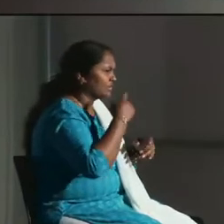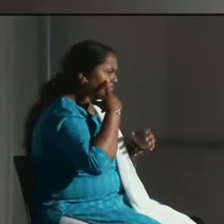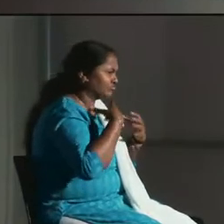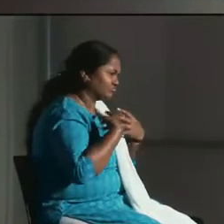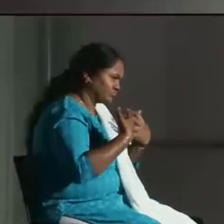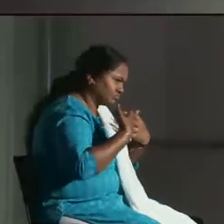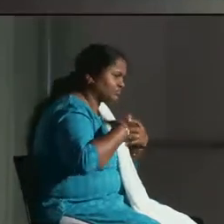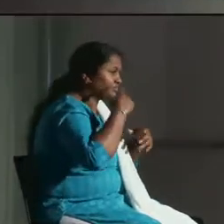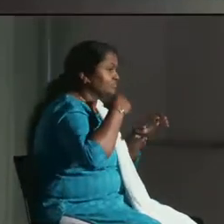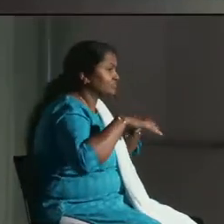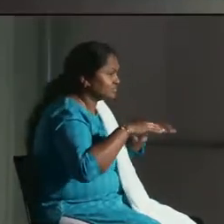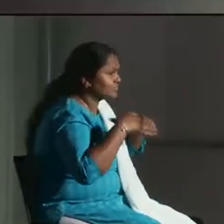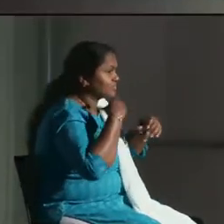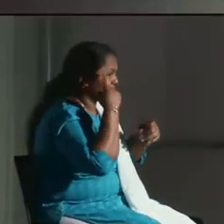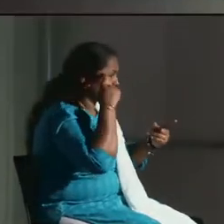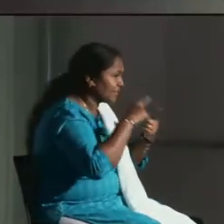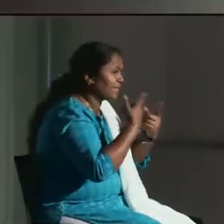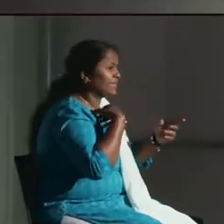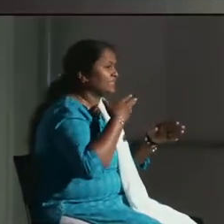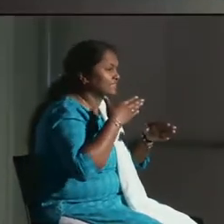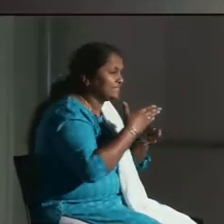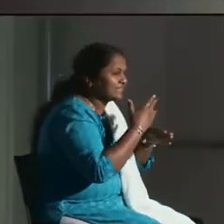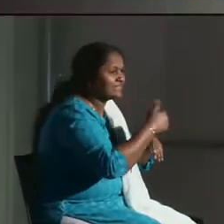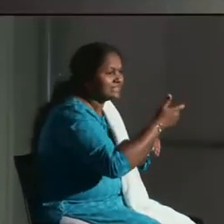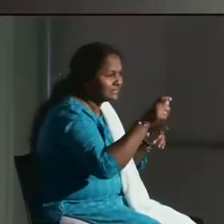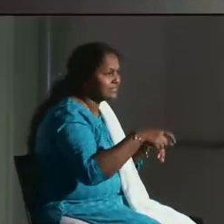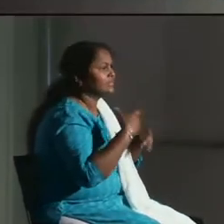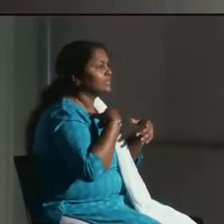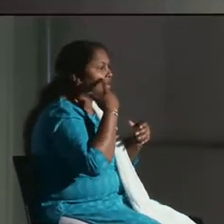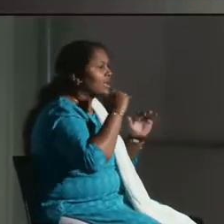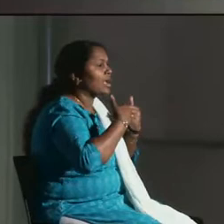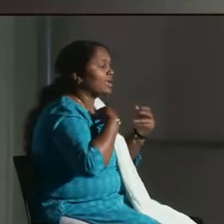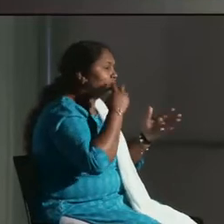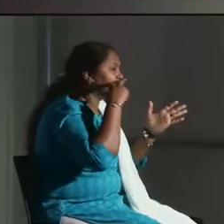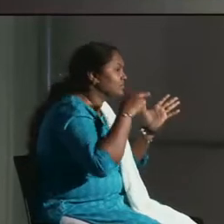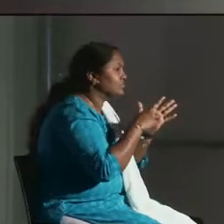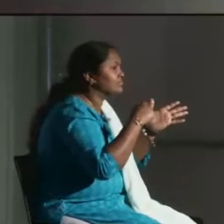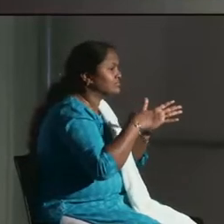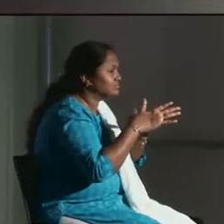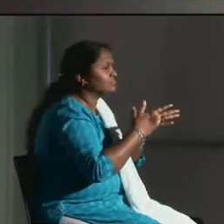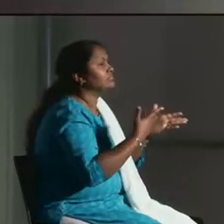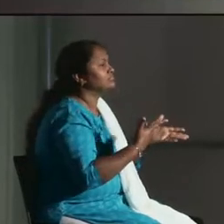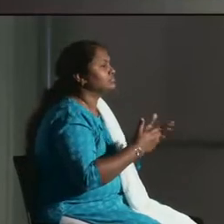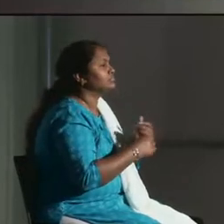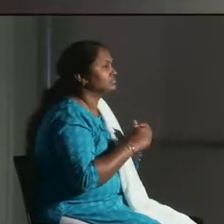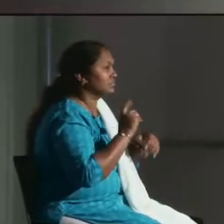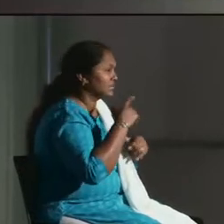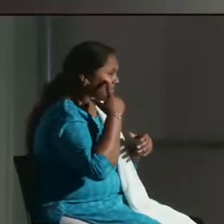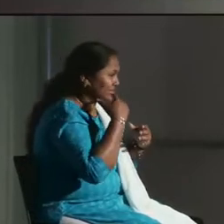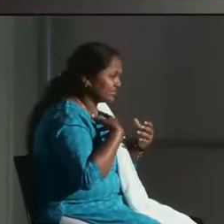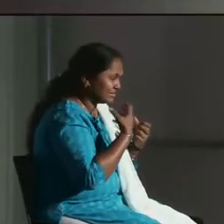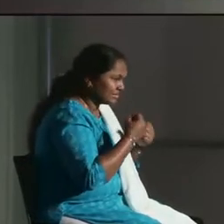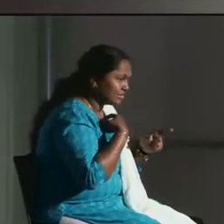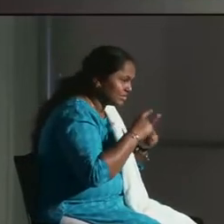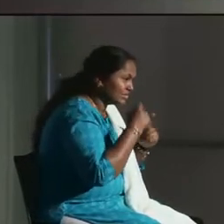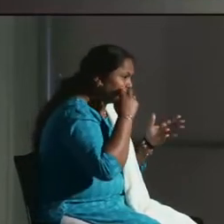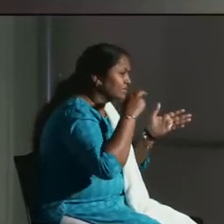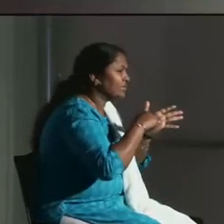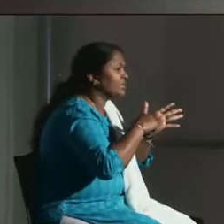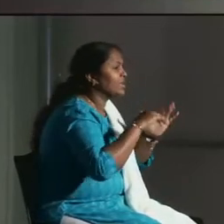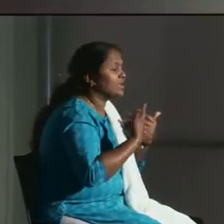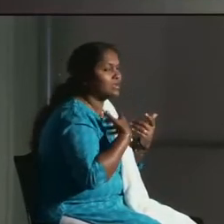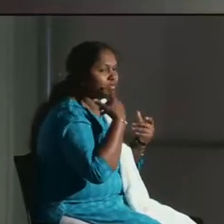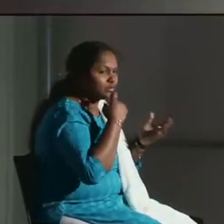than with the actual intention to harm each other. And how do we look at that as a premise? How do we look at